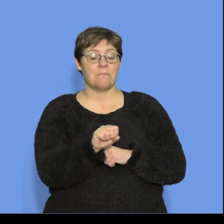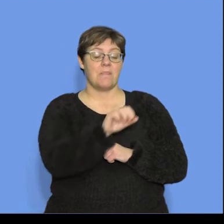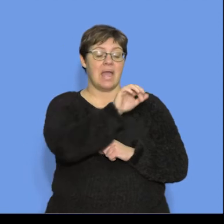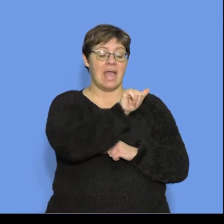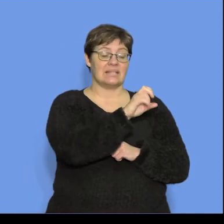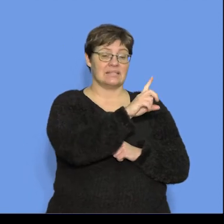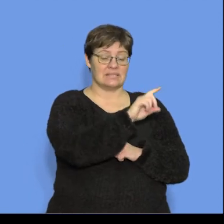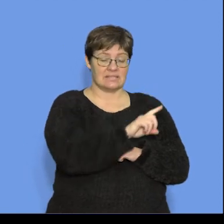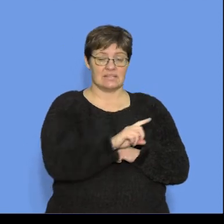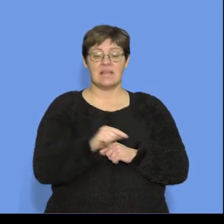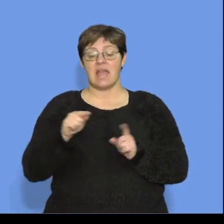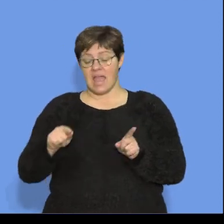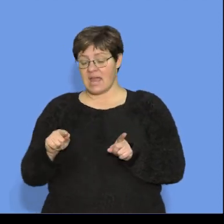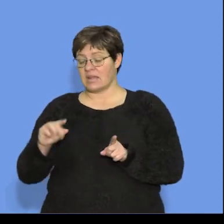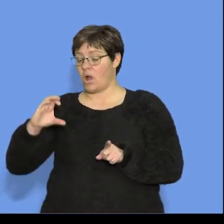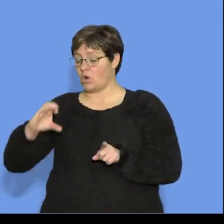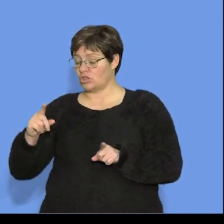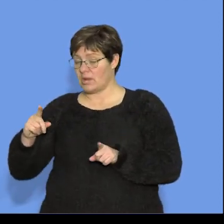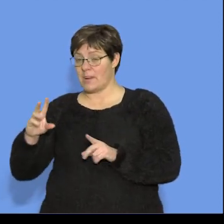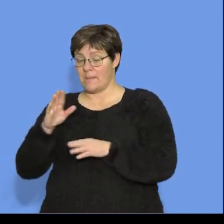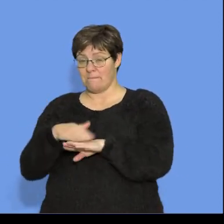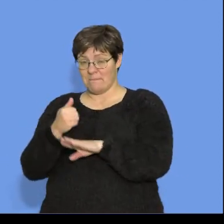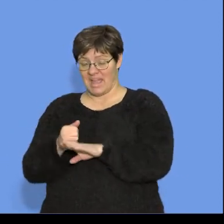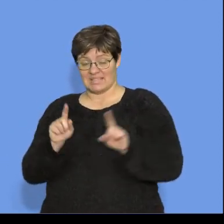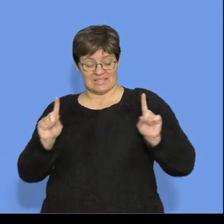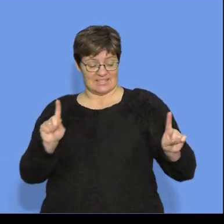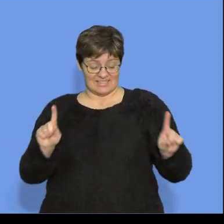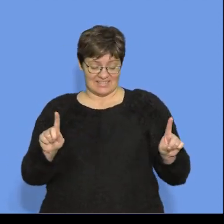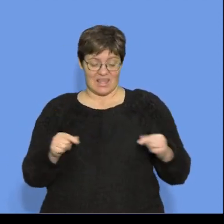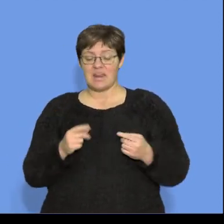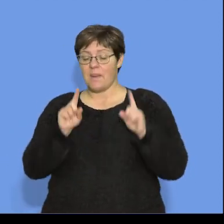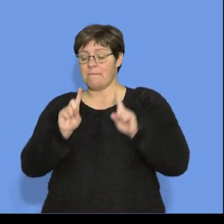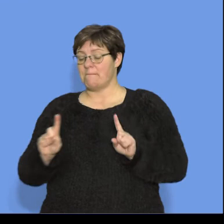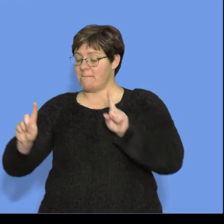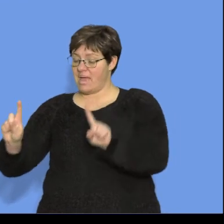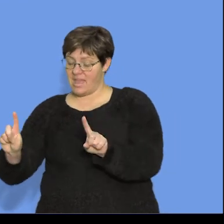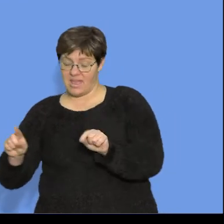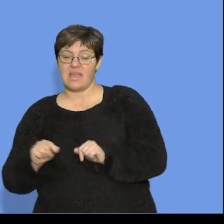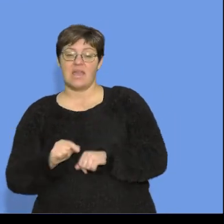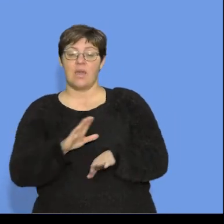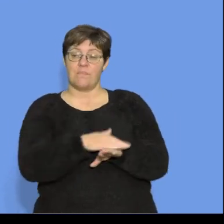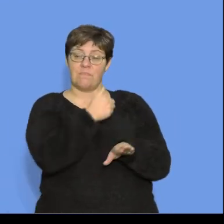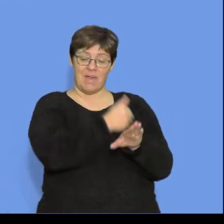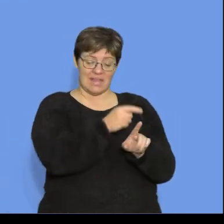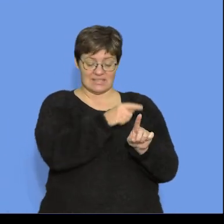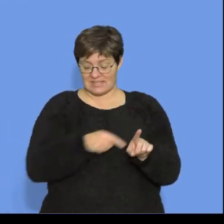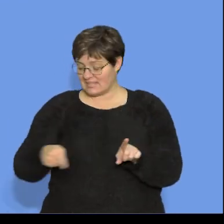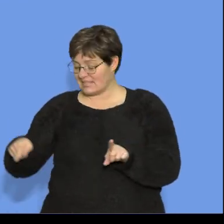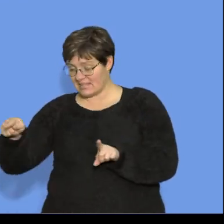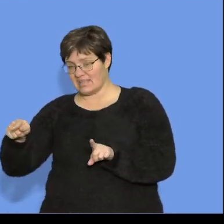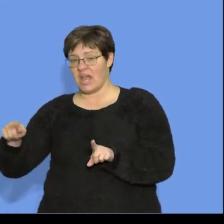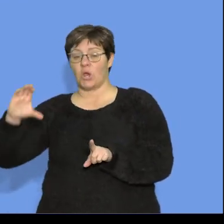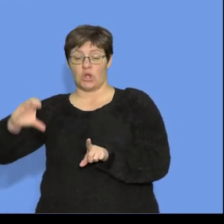the conjugate base form a pair, and here's the other pair. The base and the